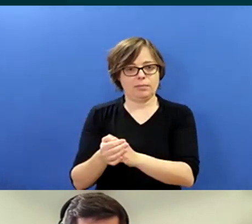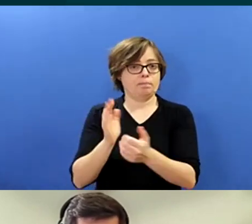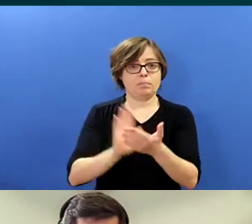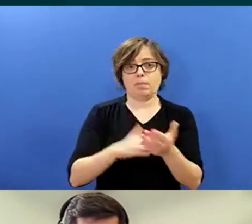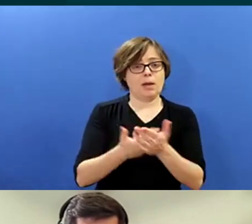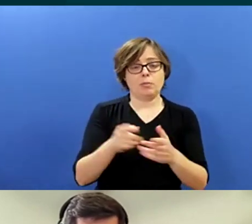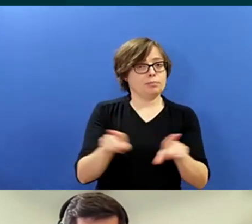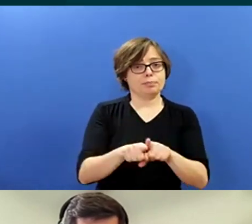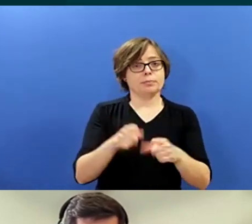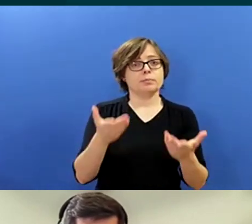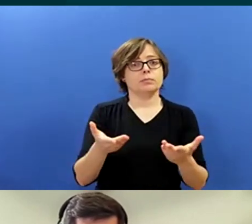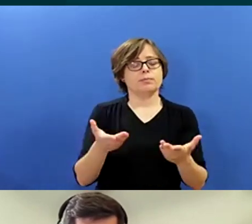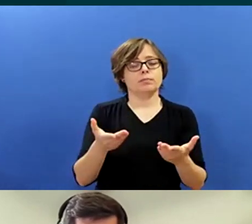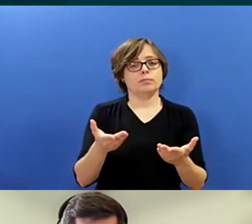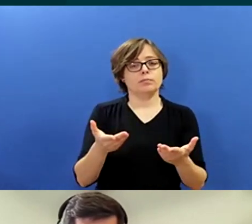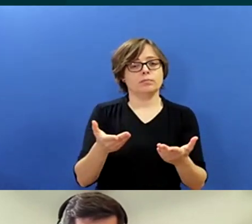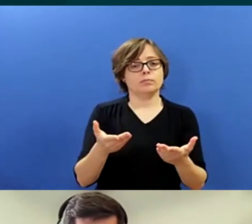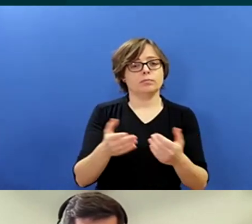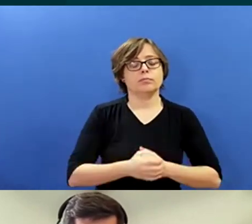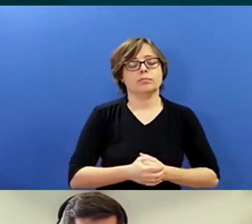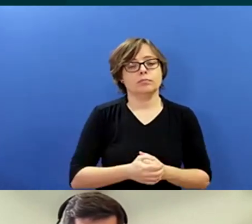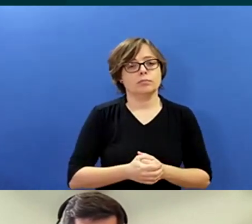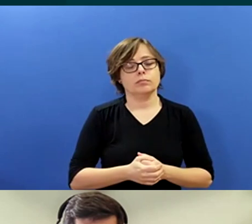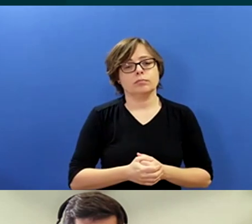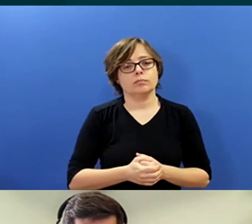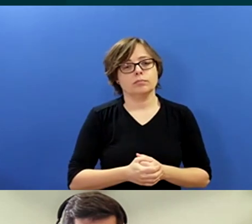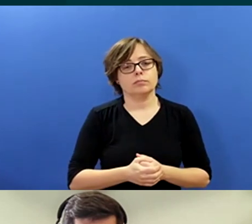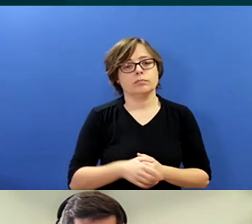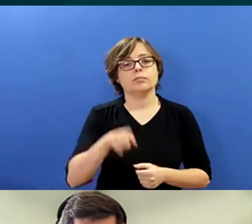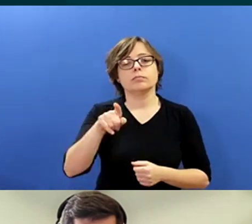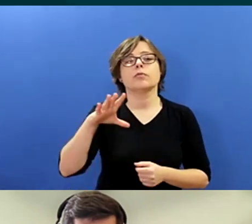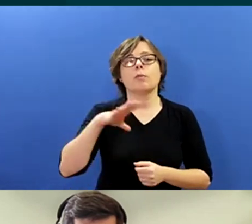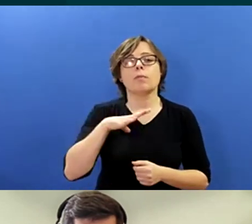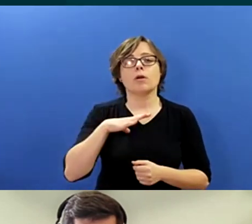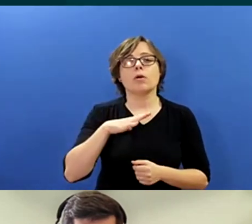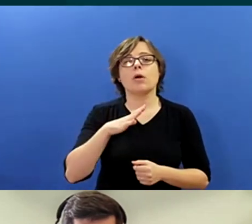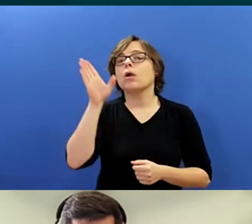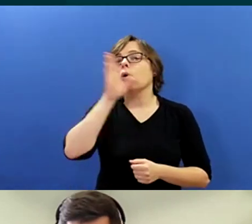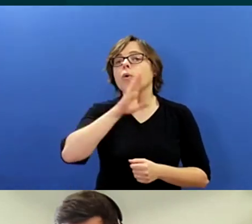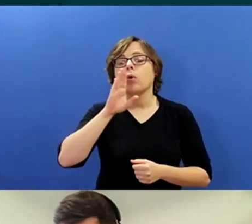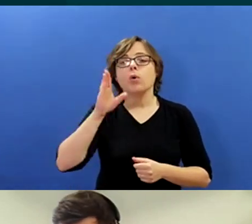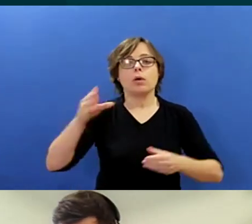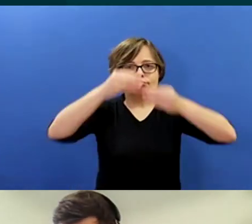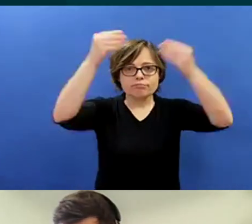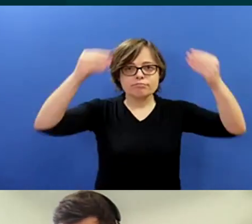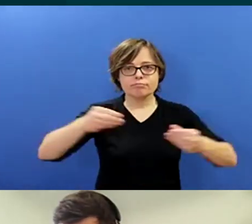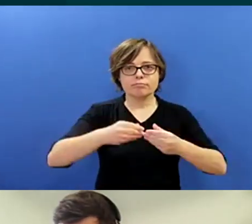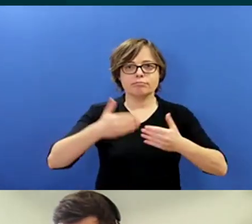identify a place where lots of people pass by and just activate this already existing pattern